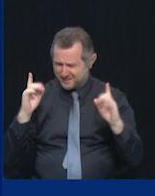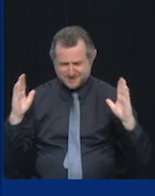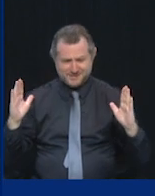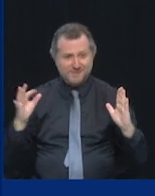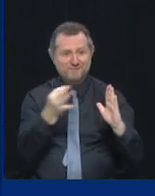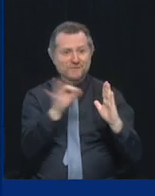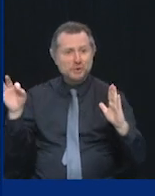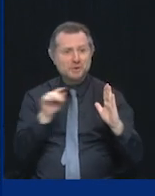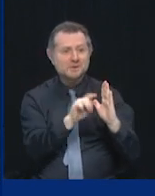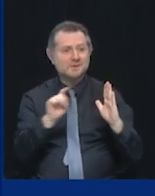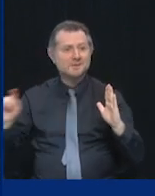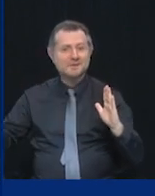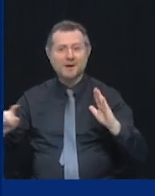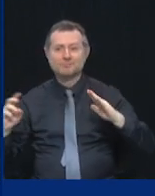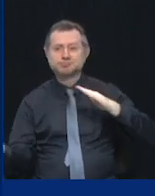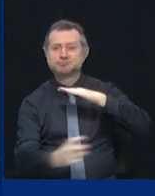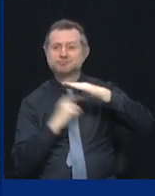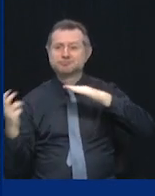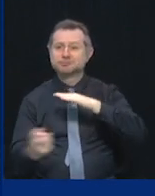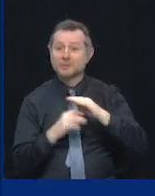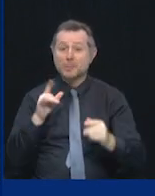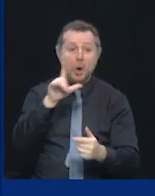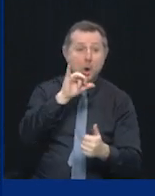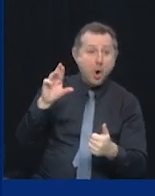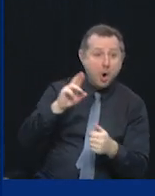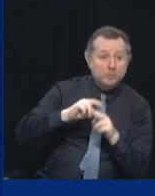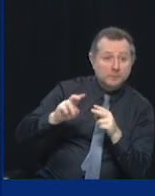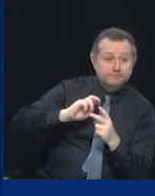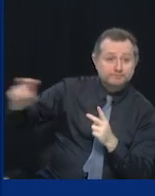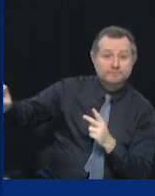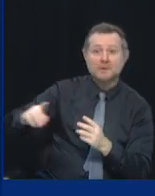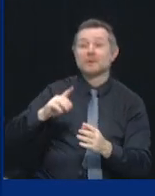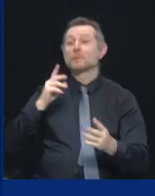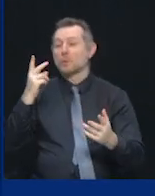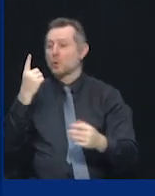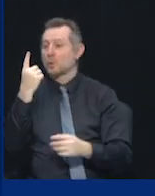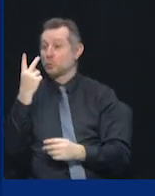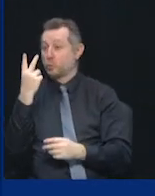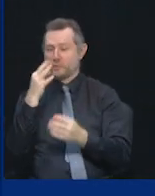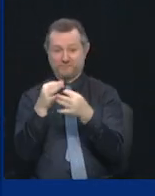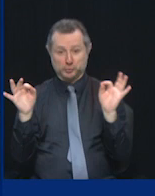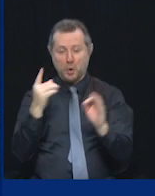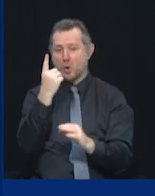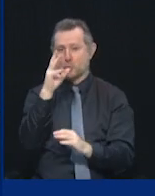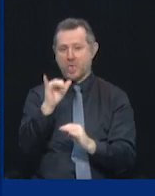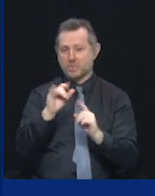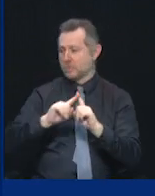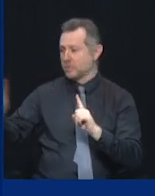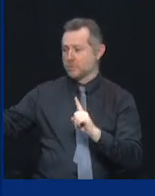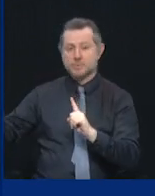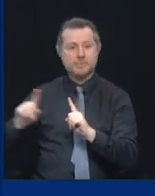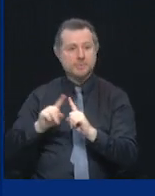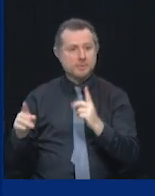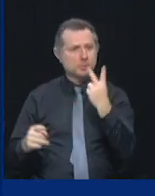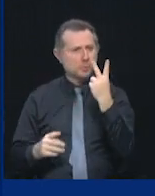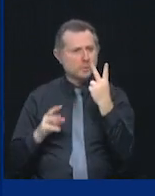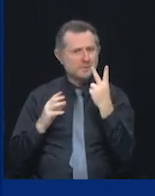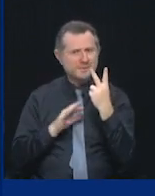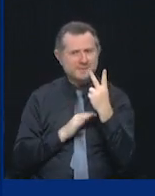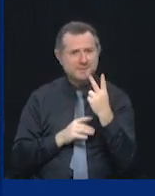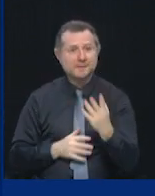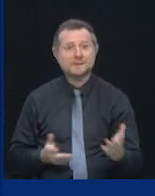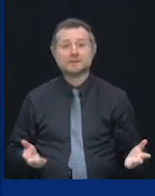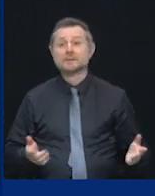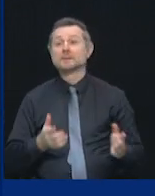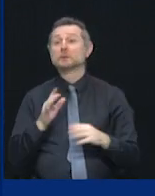free one-way trips anywhere in the service area. It's Johnson & Johnson, so it's